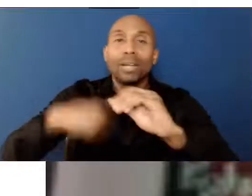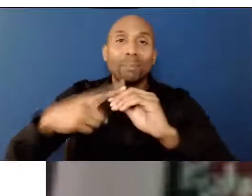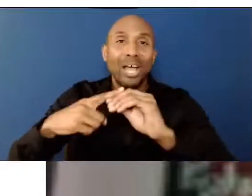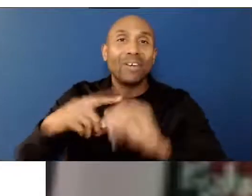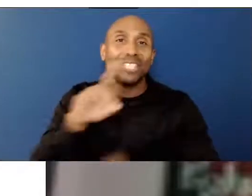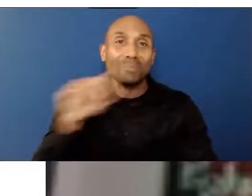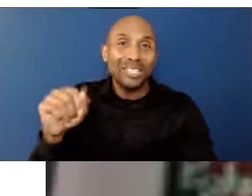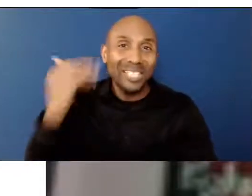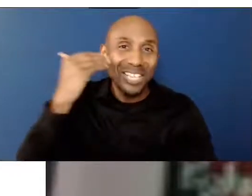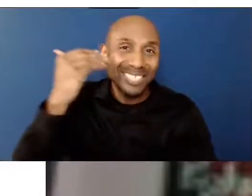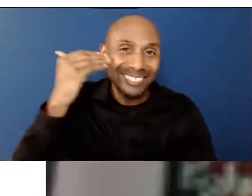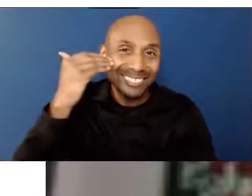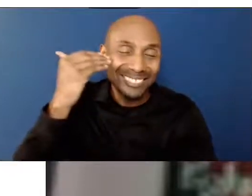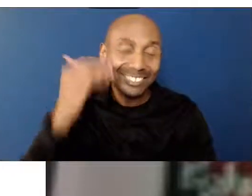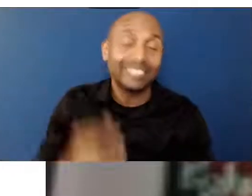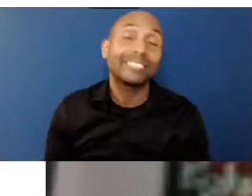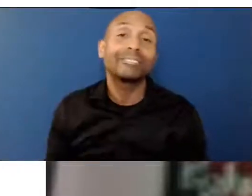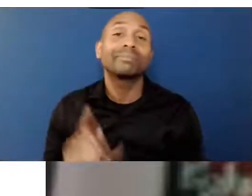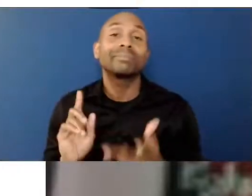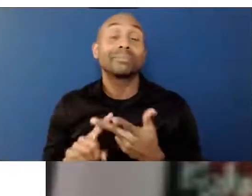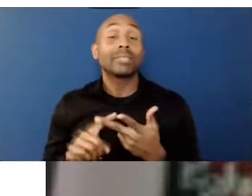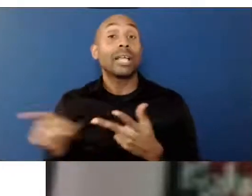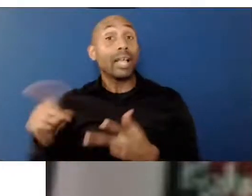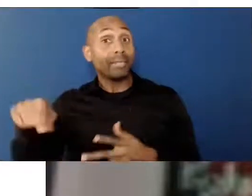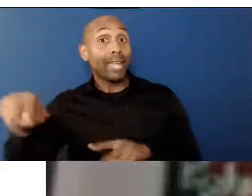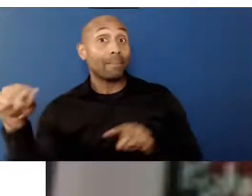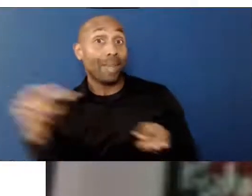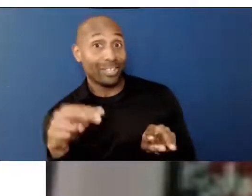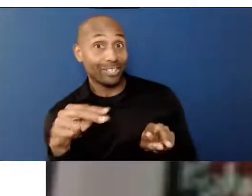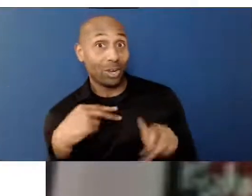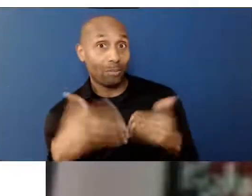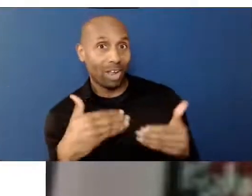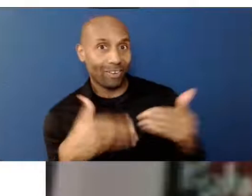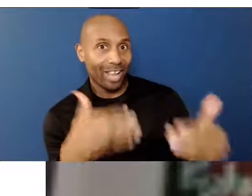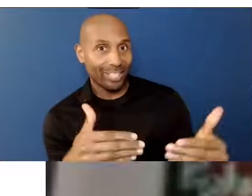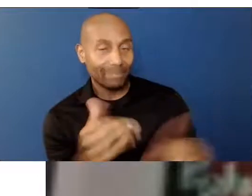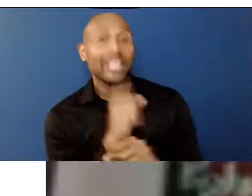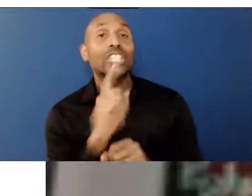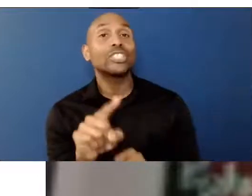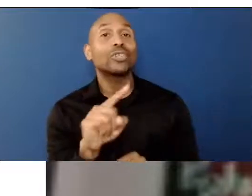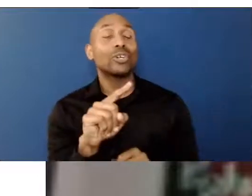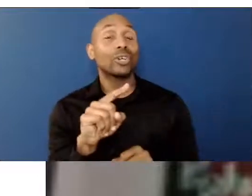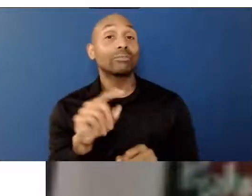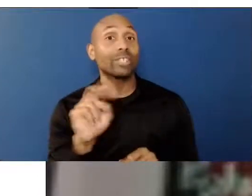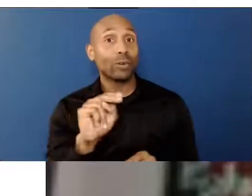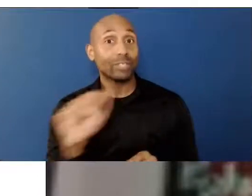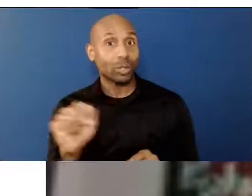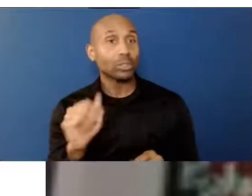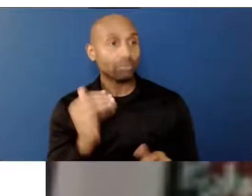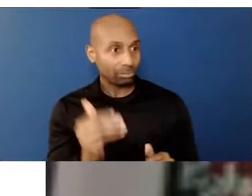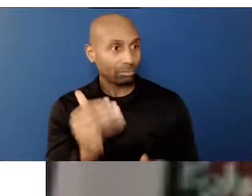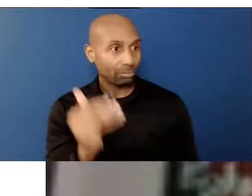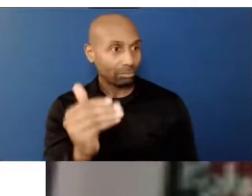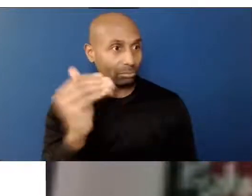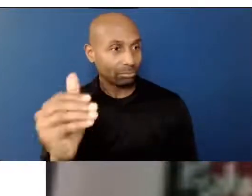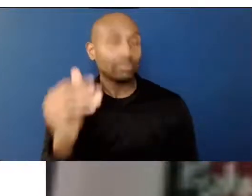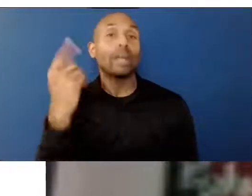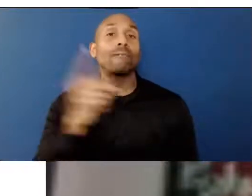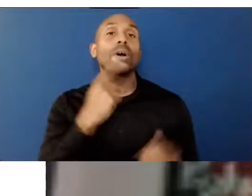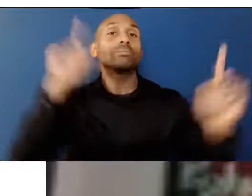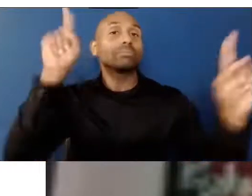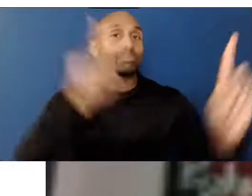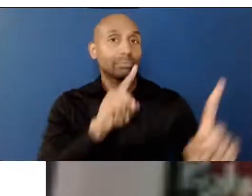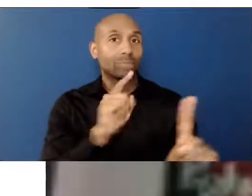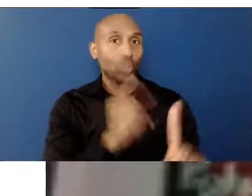an accessible Nova Scotia by 2030. And of course, they provide feedback on the development of the next or on the Government of